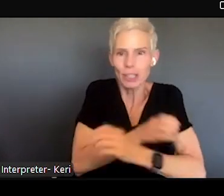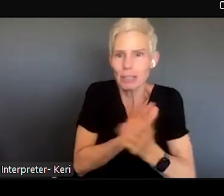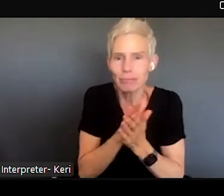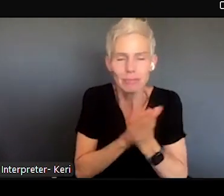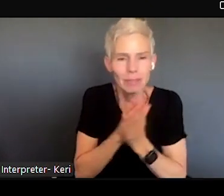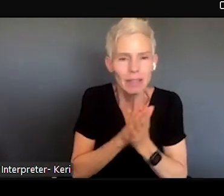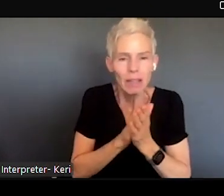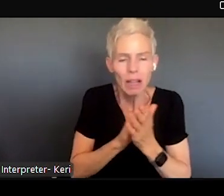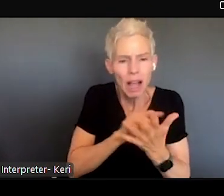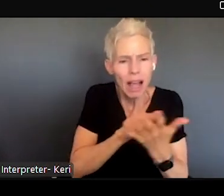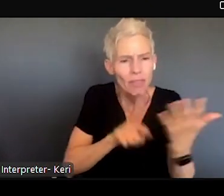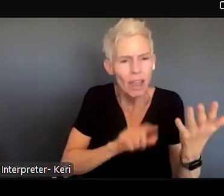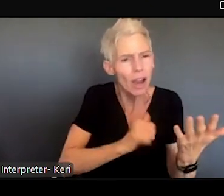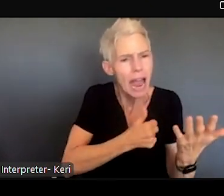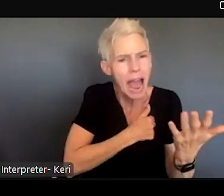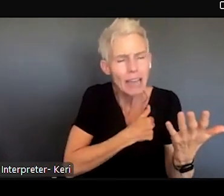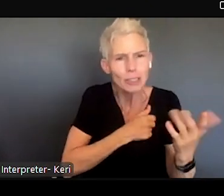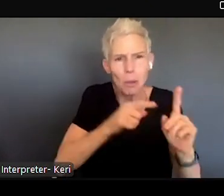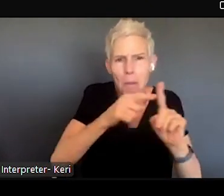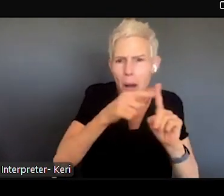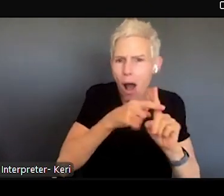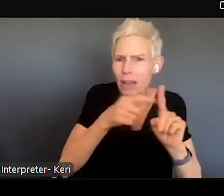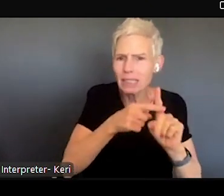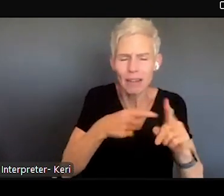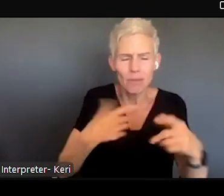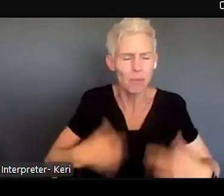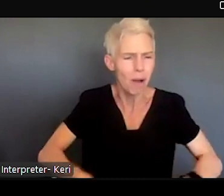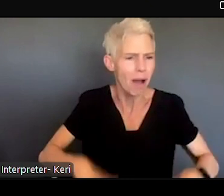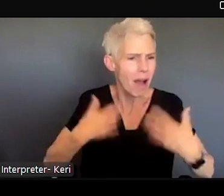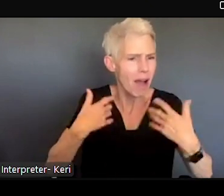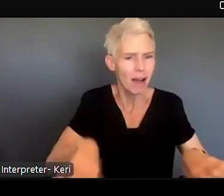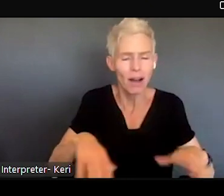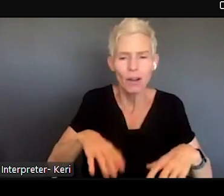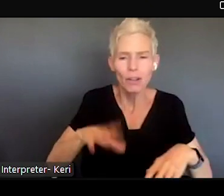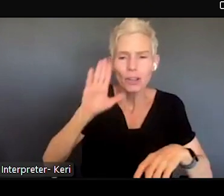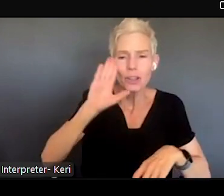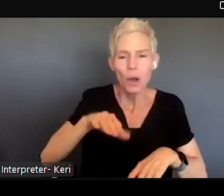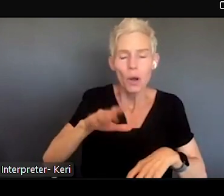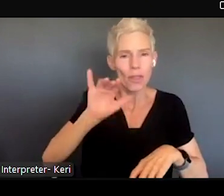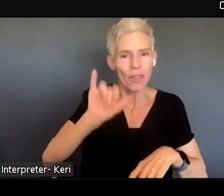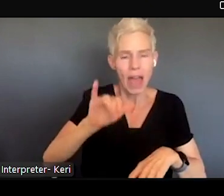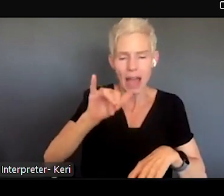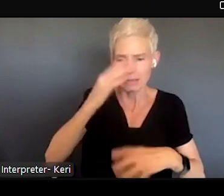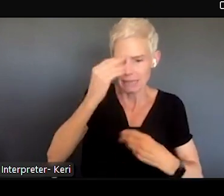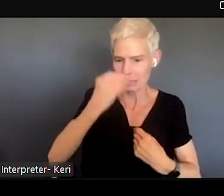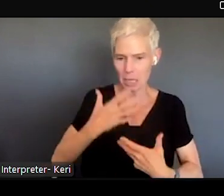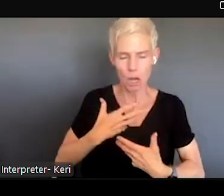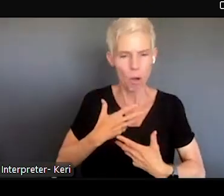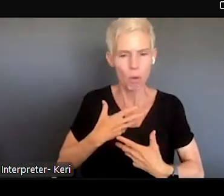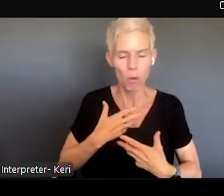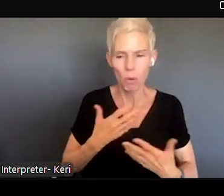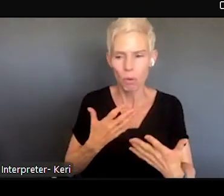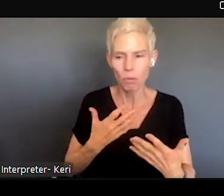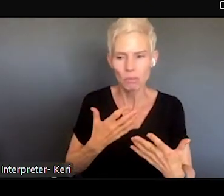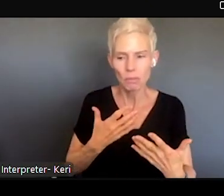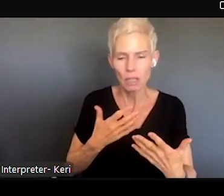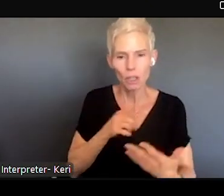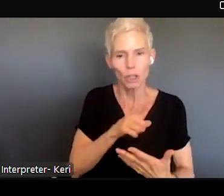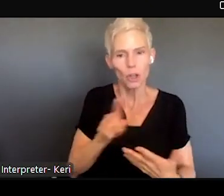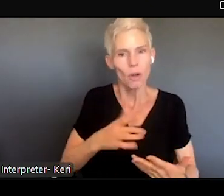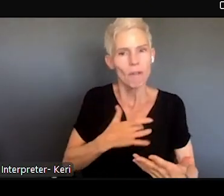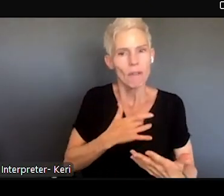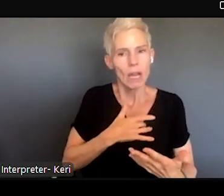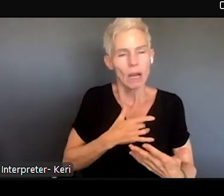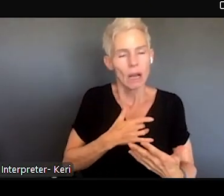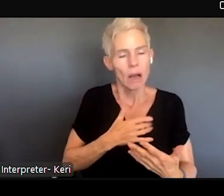presenters today. Wow. Like that tells me that you all feel that sense